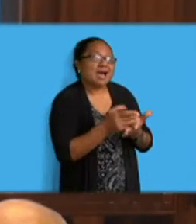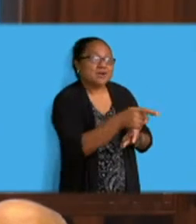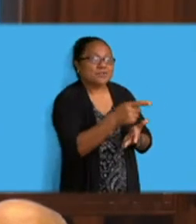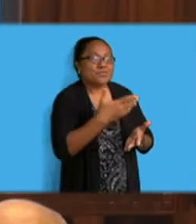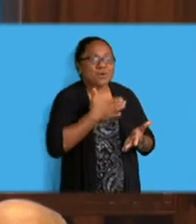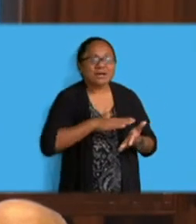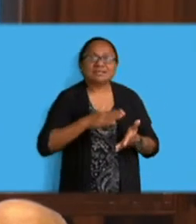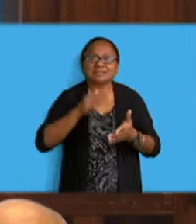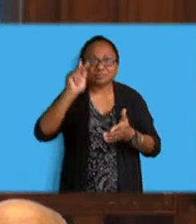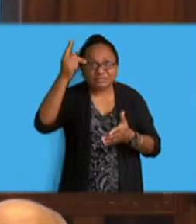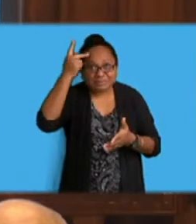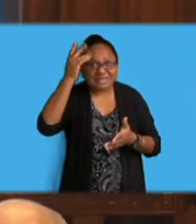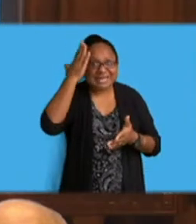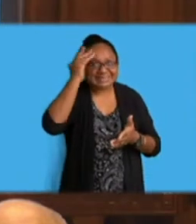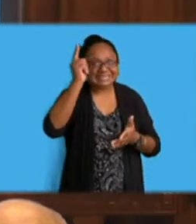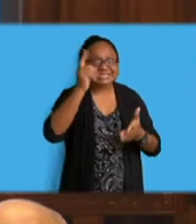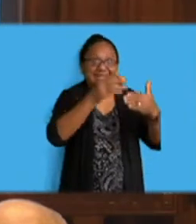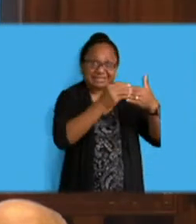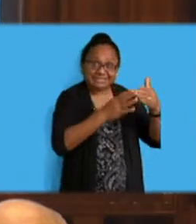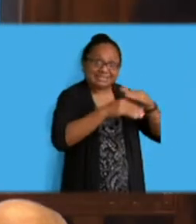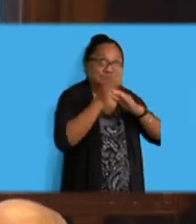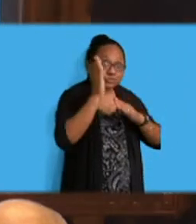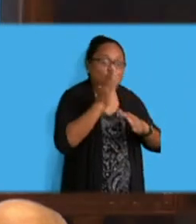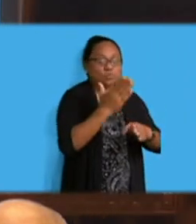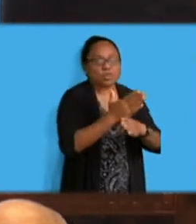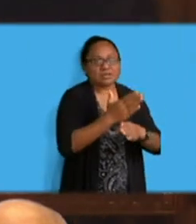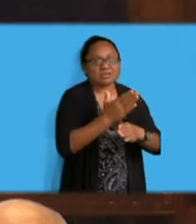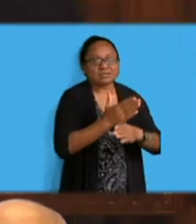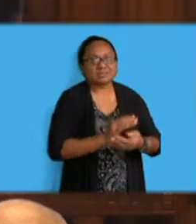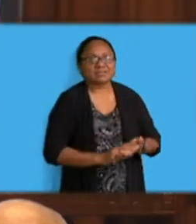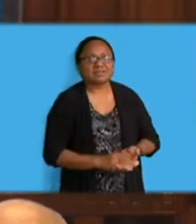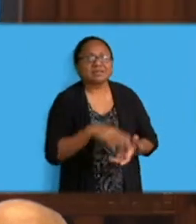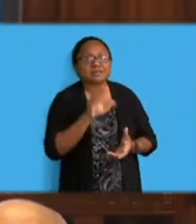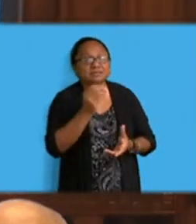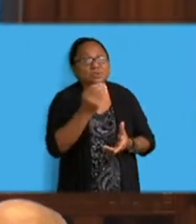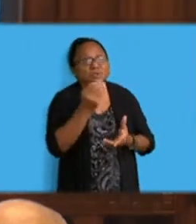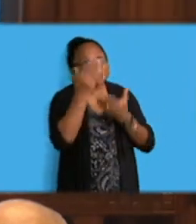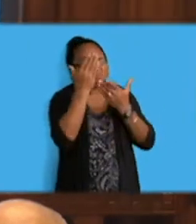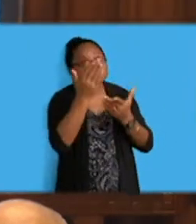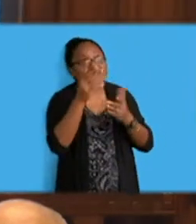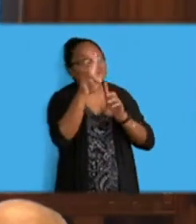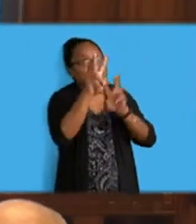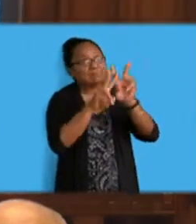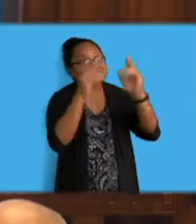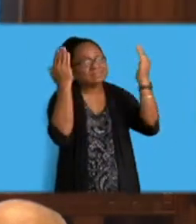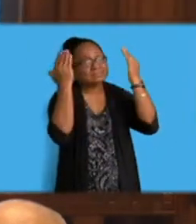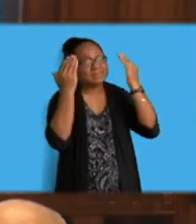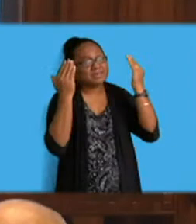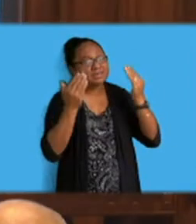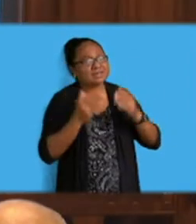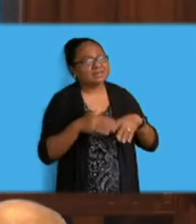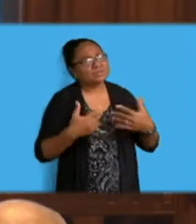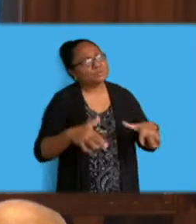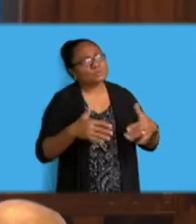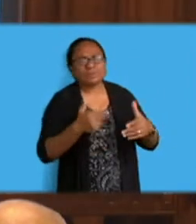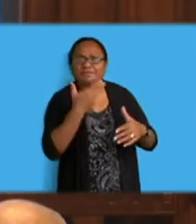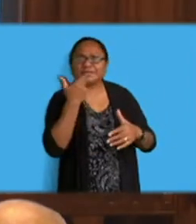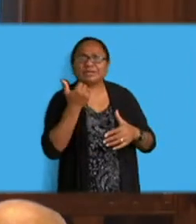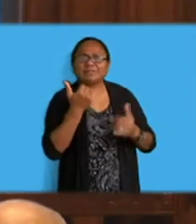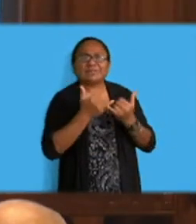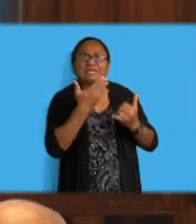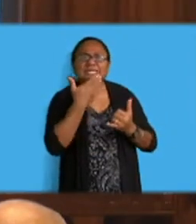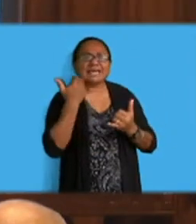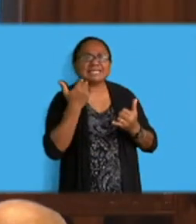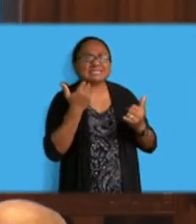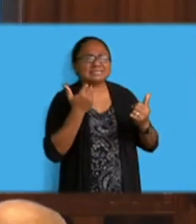academic leaders of the school. So, Honorable Deputy Speaker, we had a very interesting format and